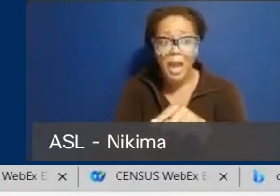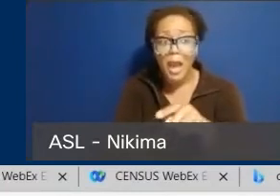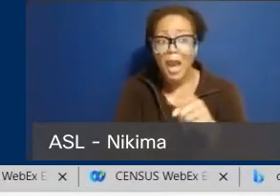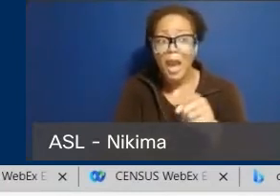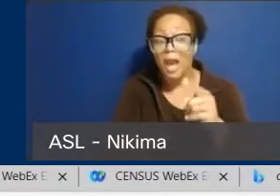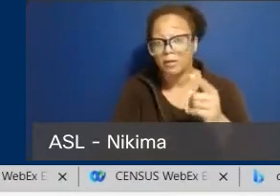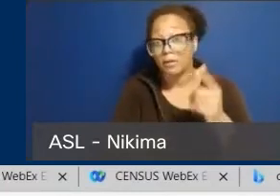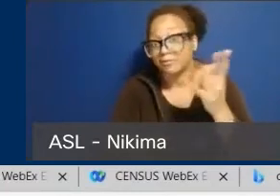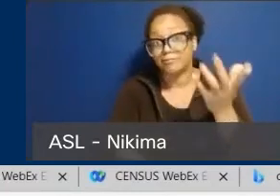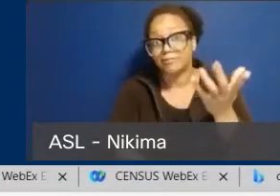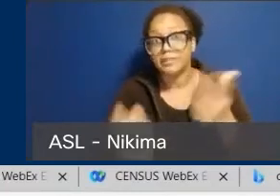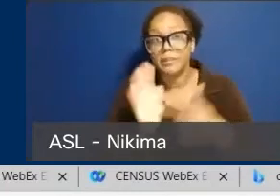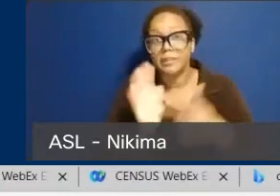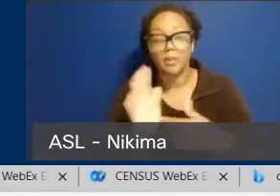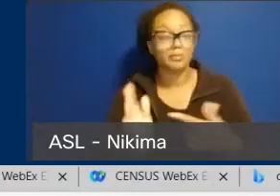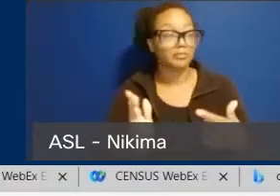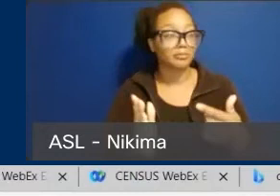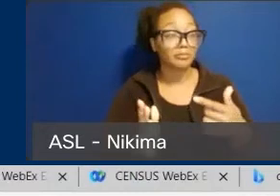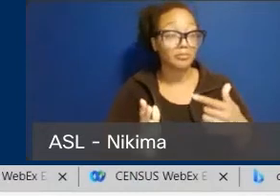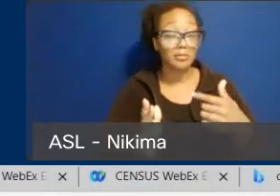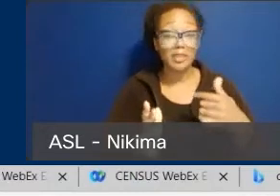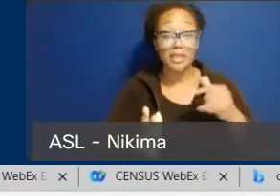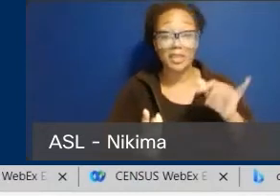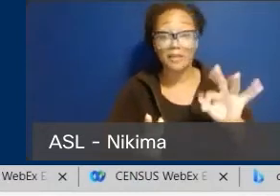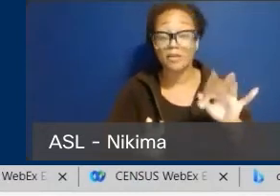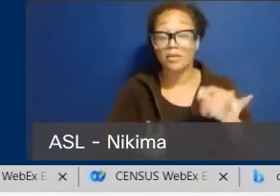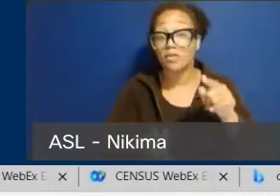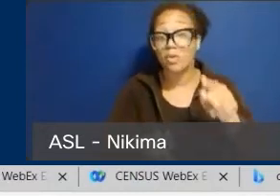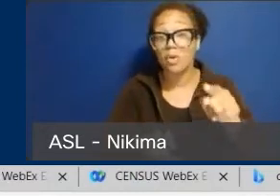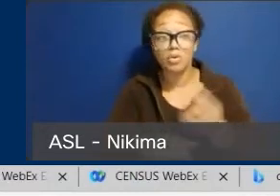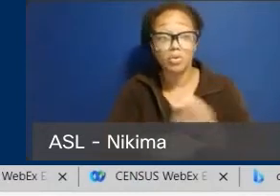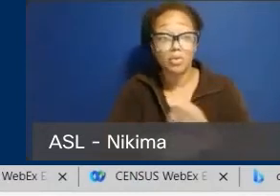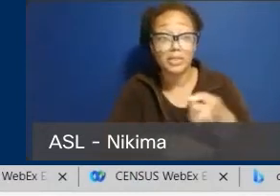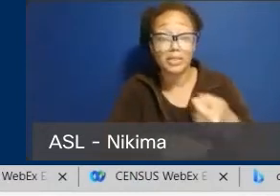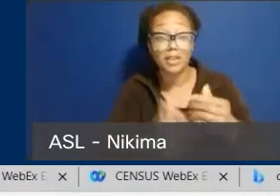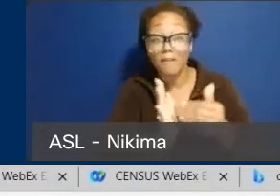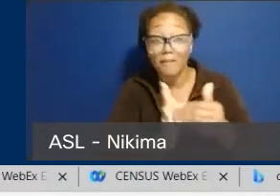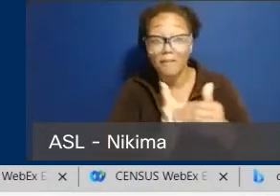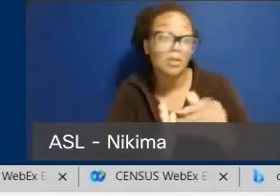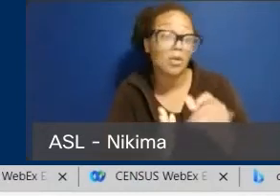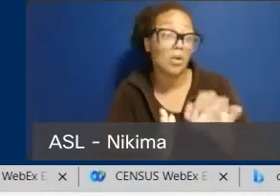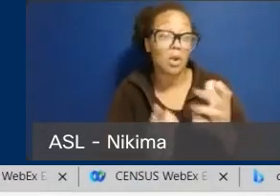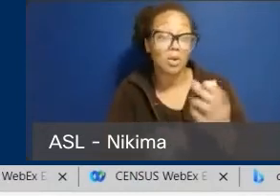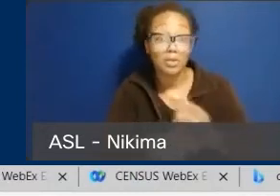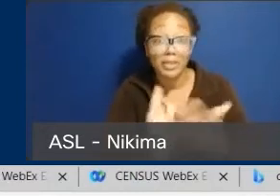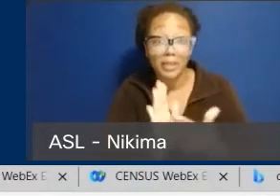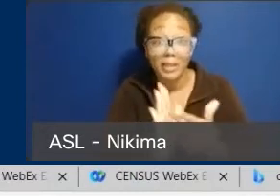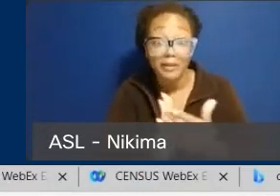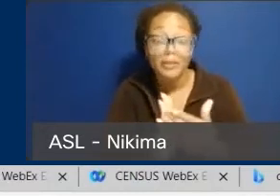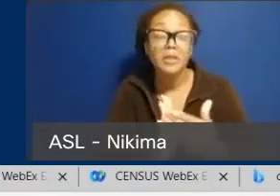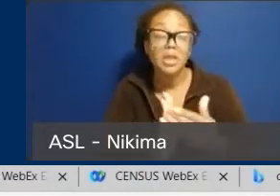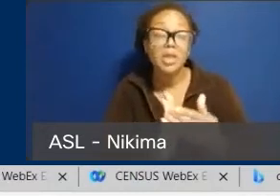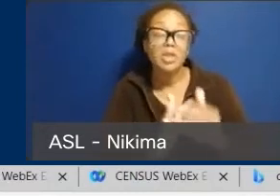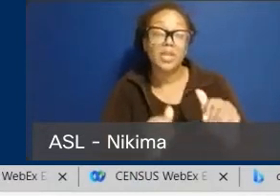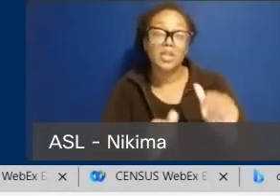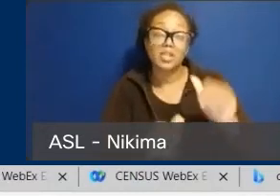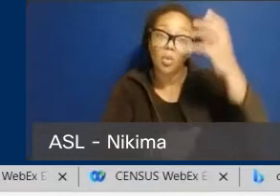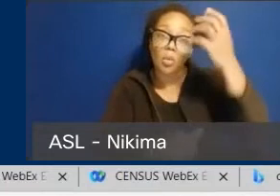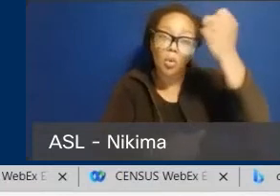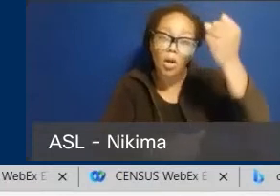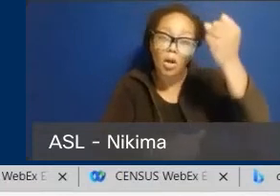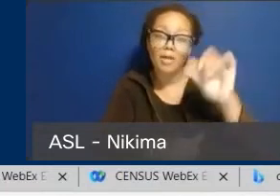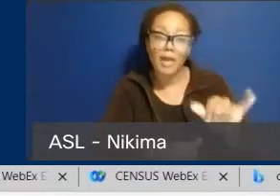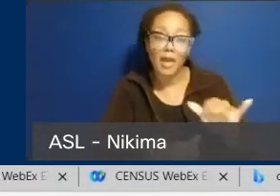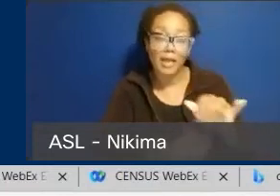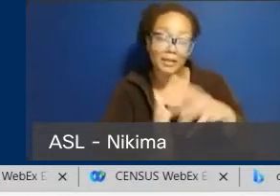a bit of times. Remember the table number, because then all you have to do is type in the table number and it'll take